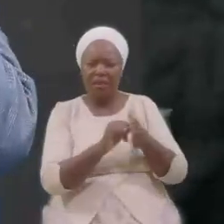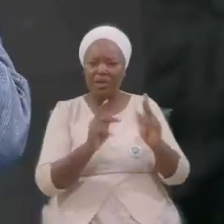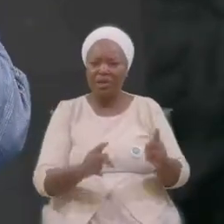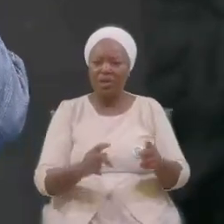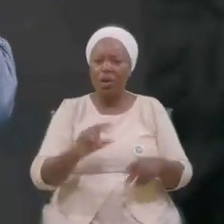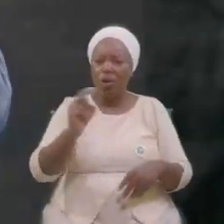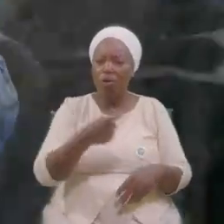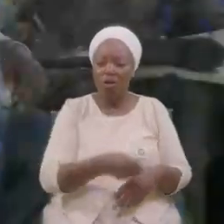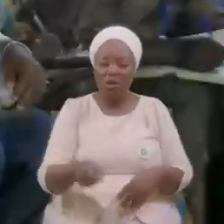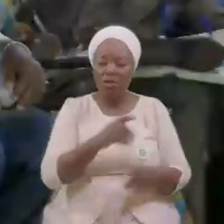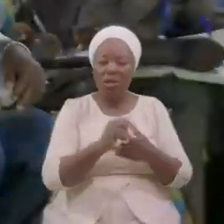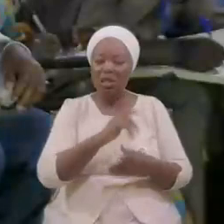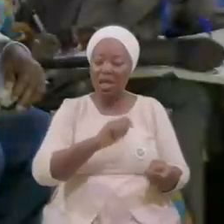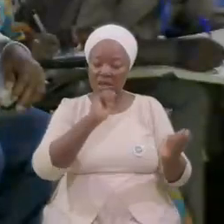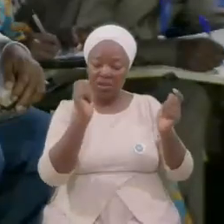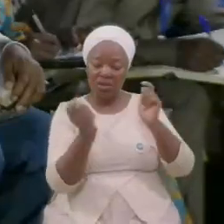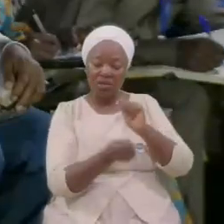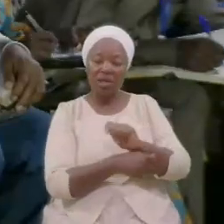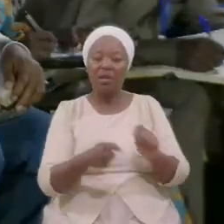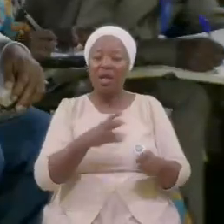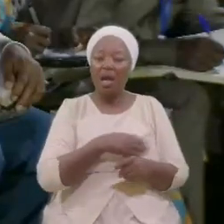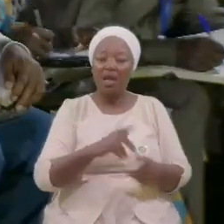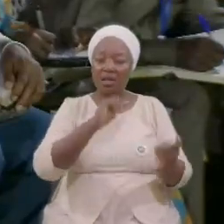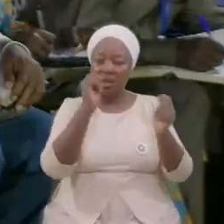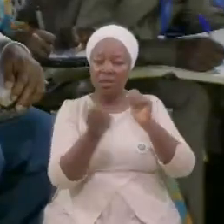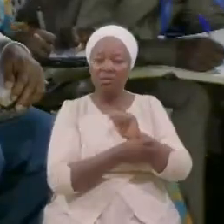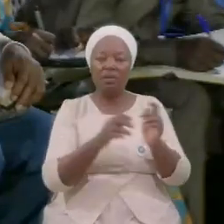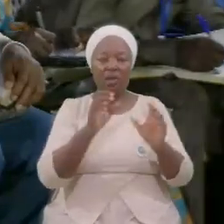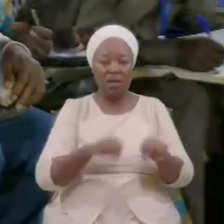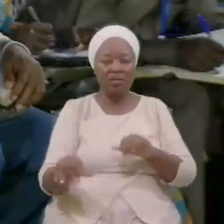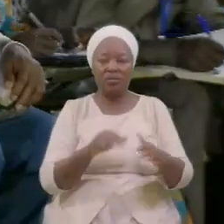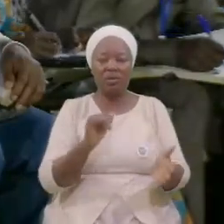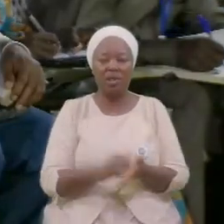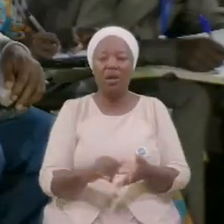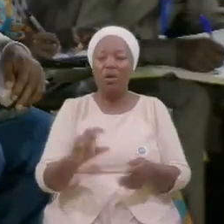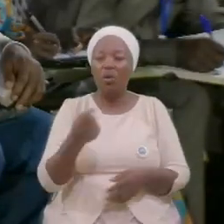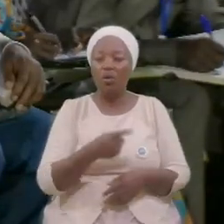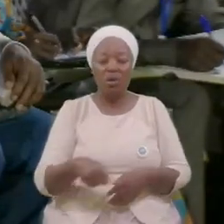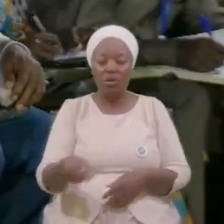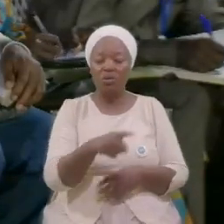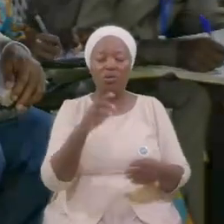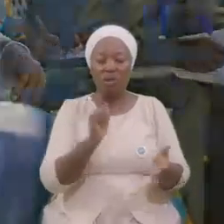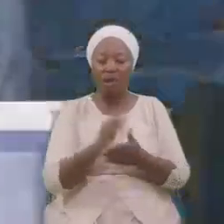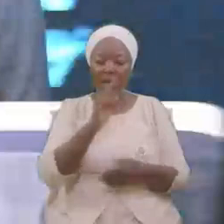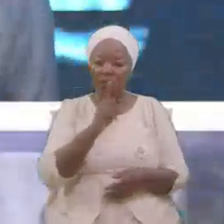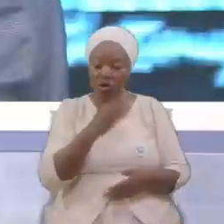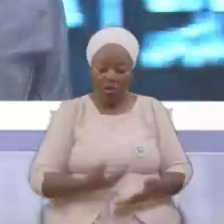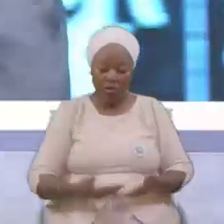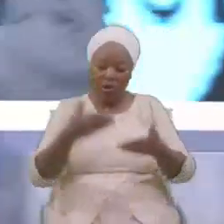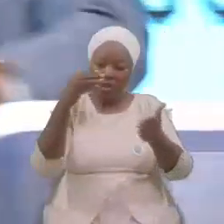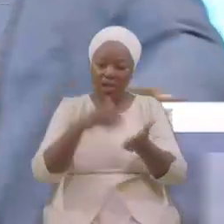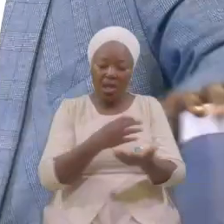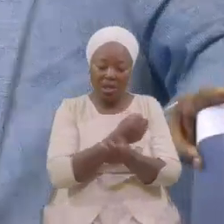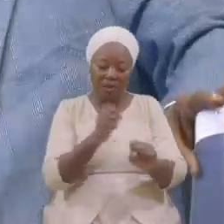that. Only those who are changed can do that. Only those who are born again, they are